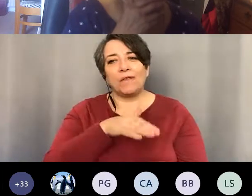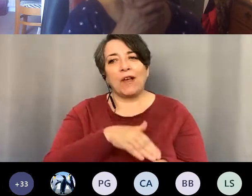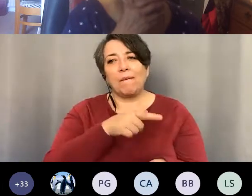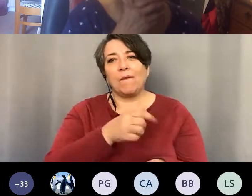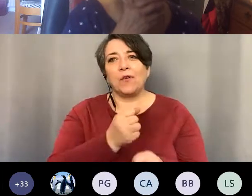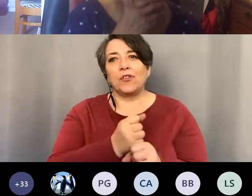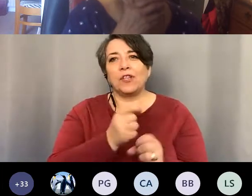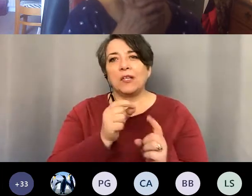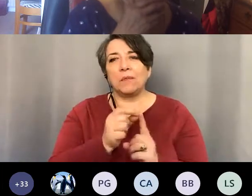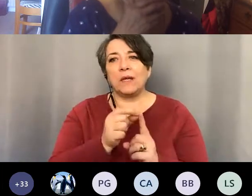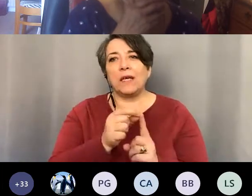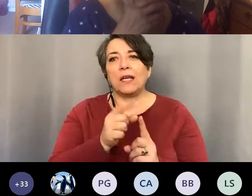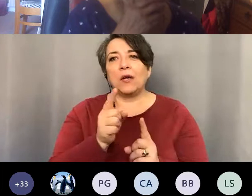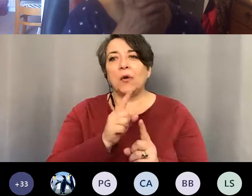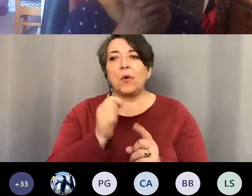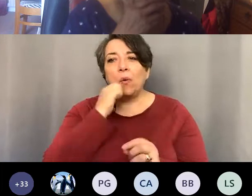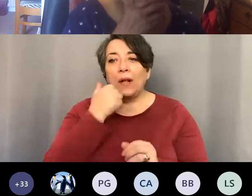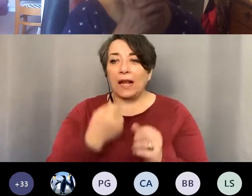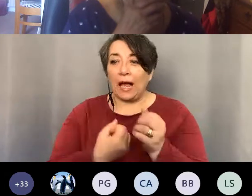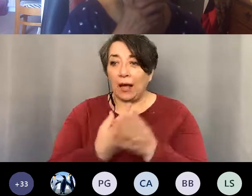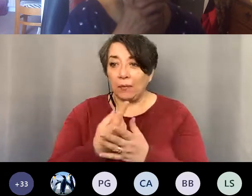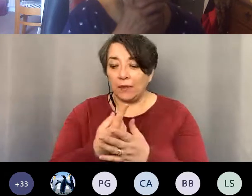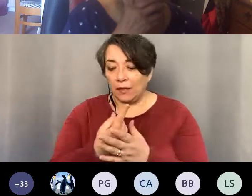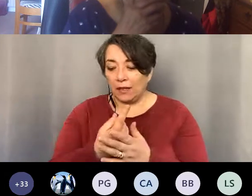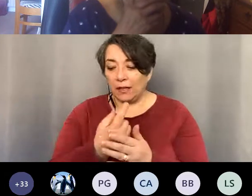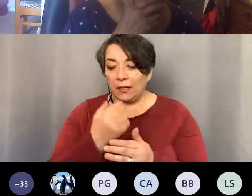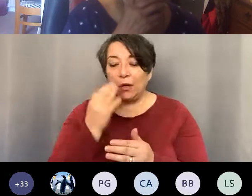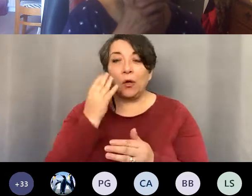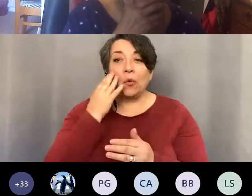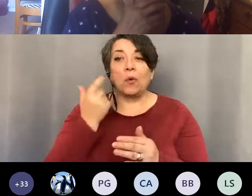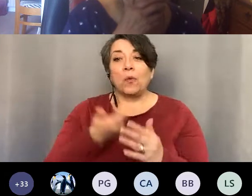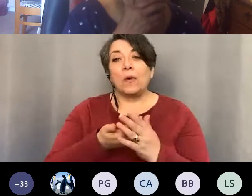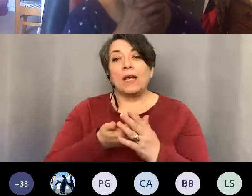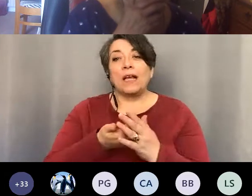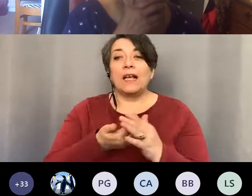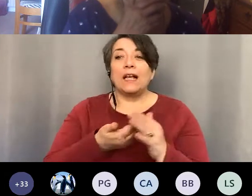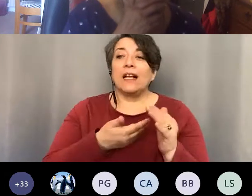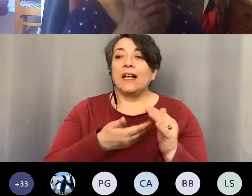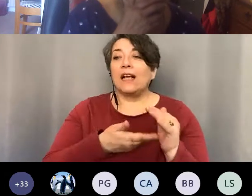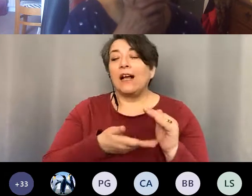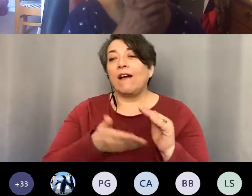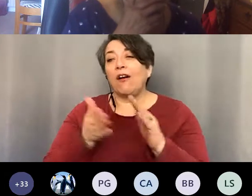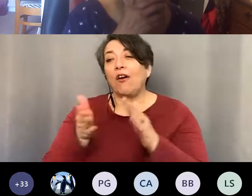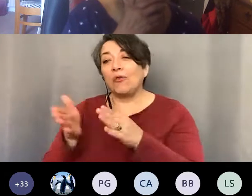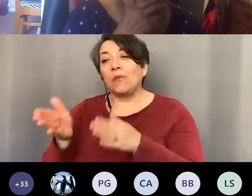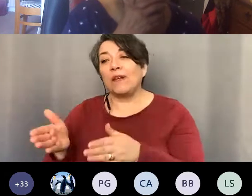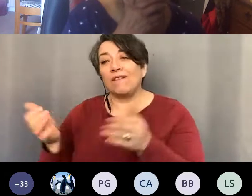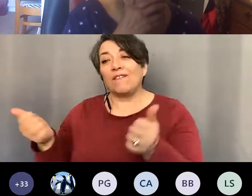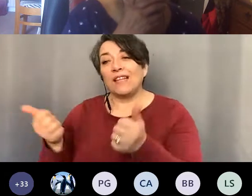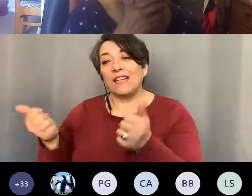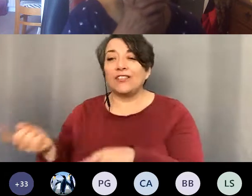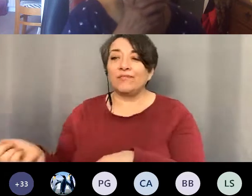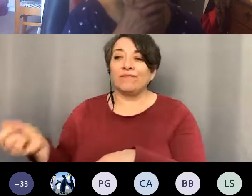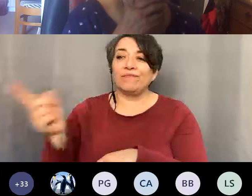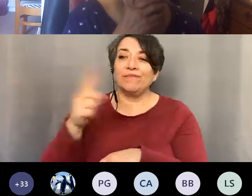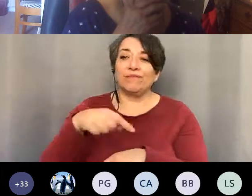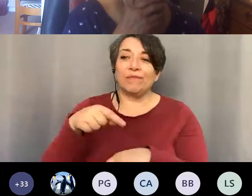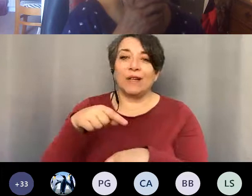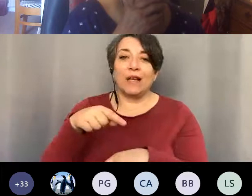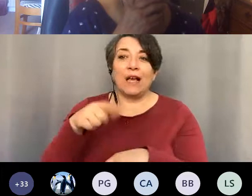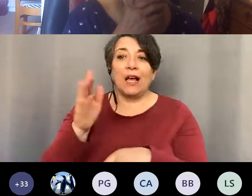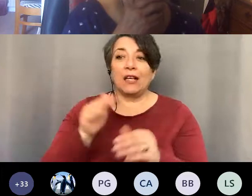would happen is when you leave the hospital setting and we put you onto one of those pathways, you would leave with